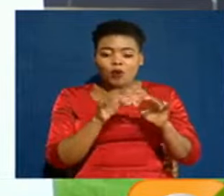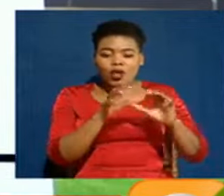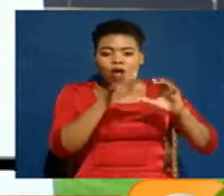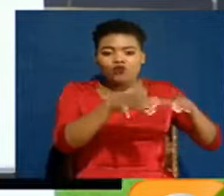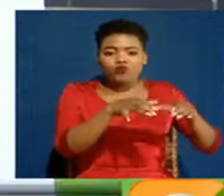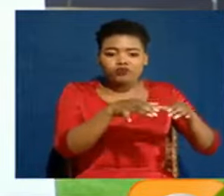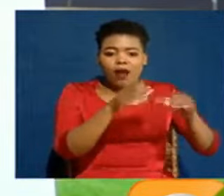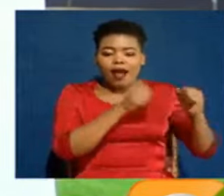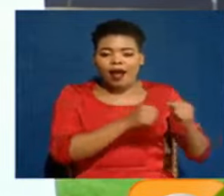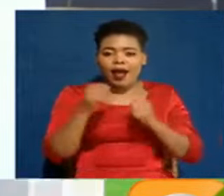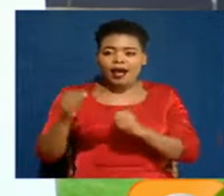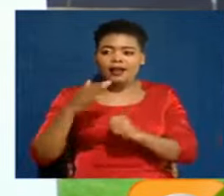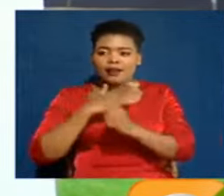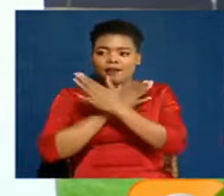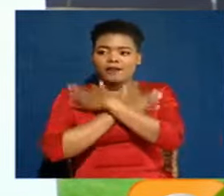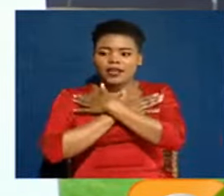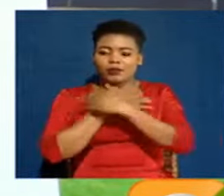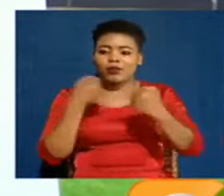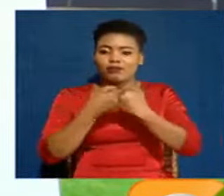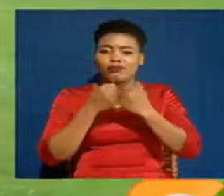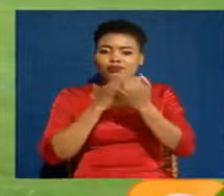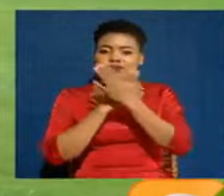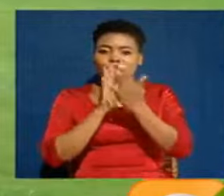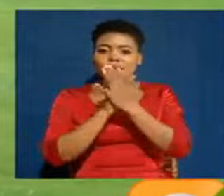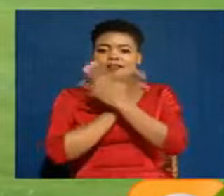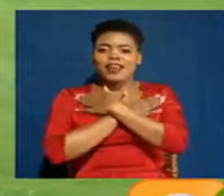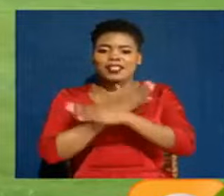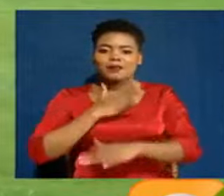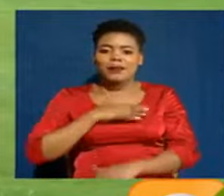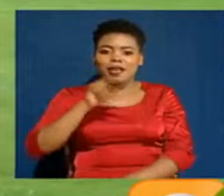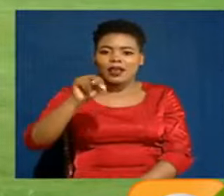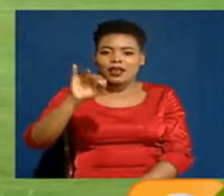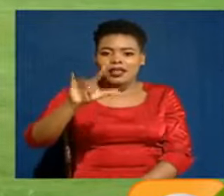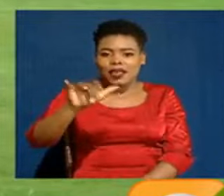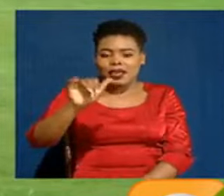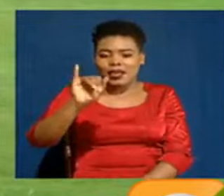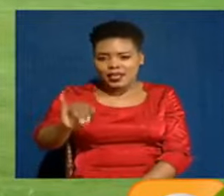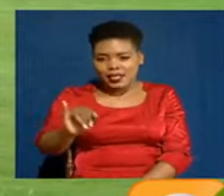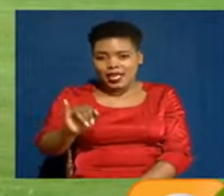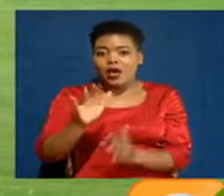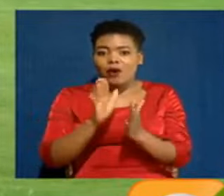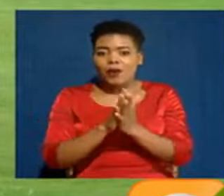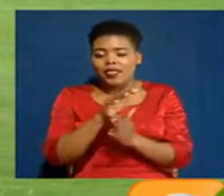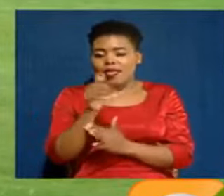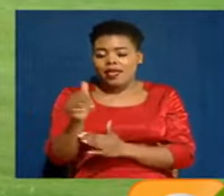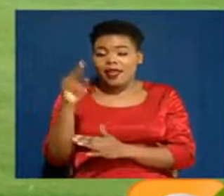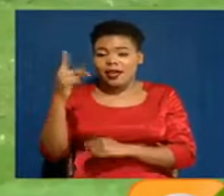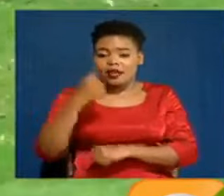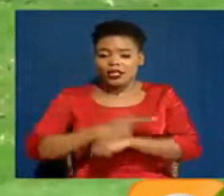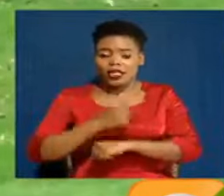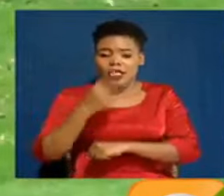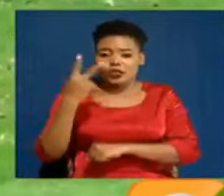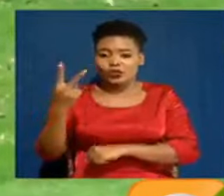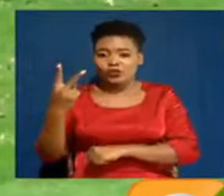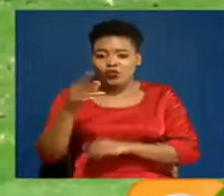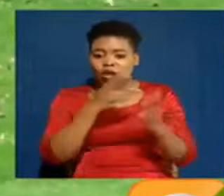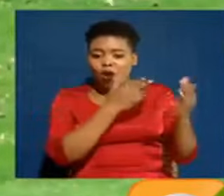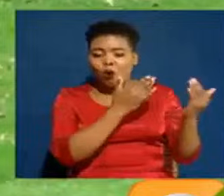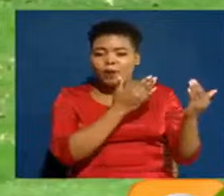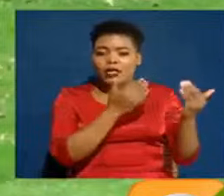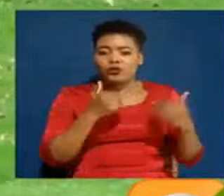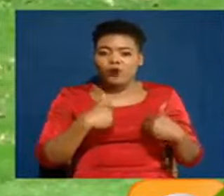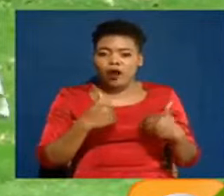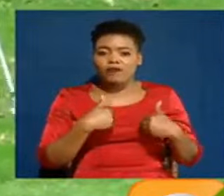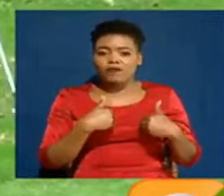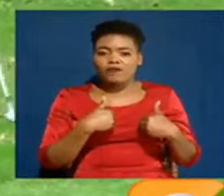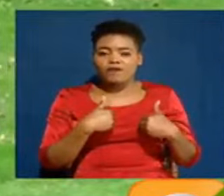our friends Nyali Country Club and also Vetlab Sports Club. And on day two, we're hoping to create a bit of a